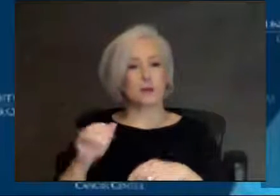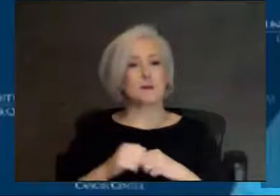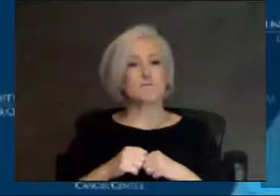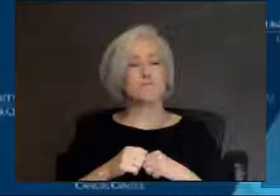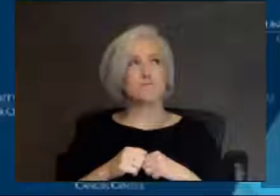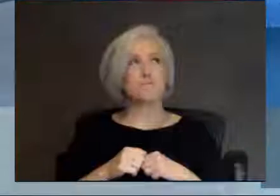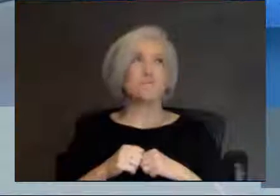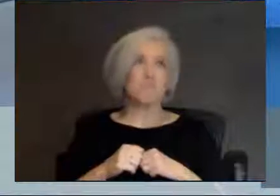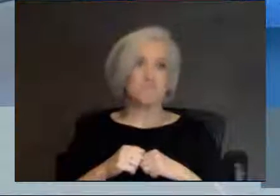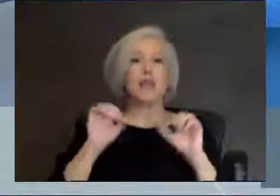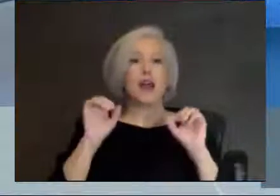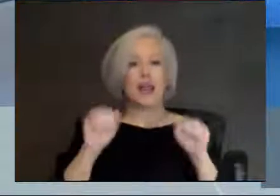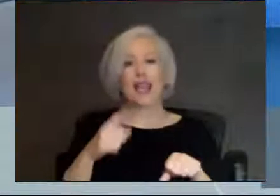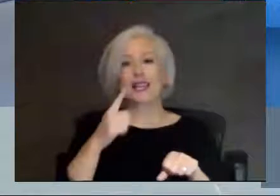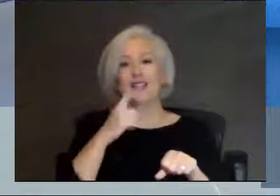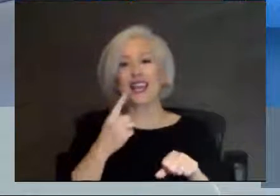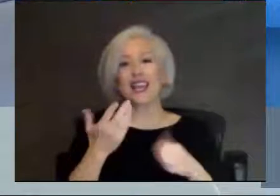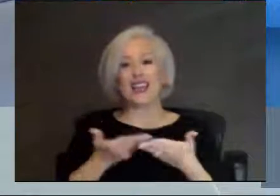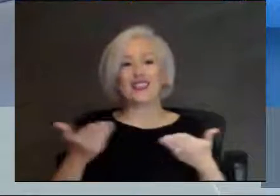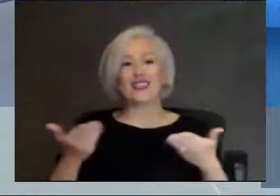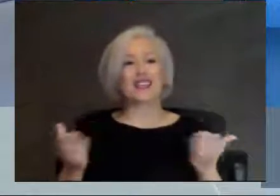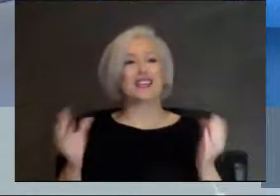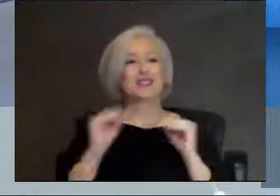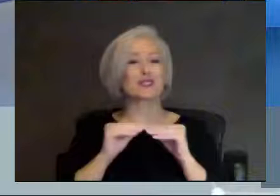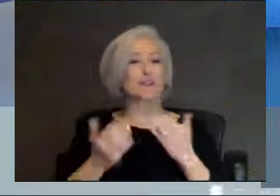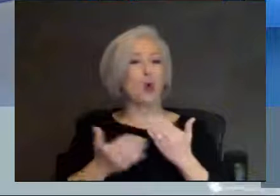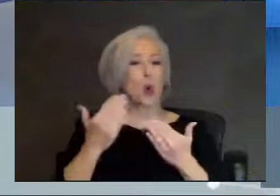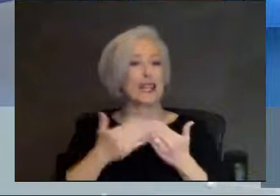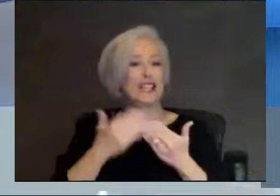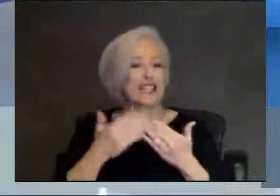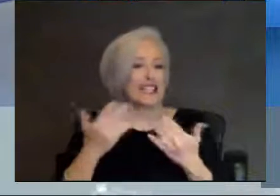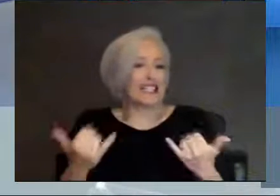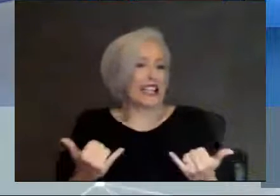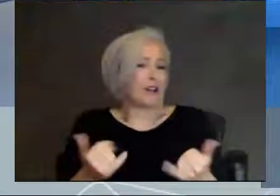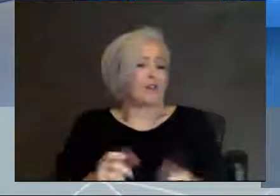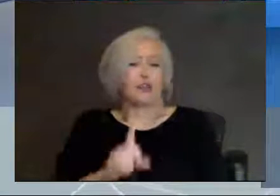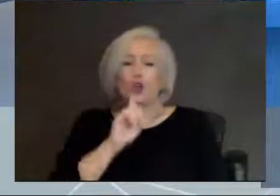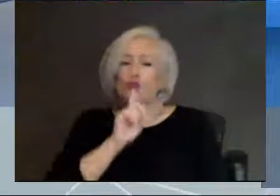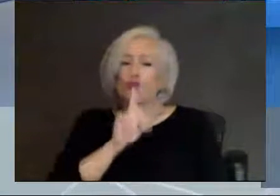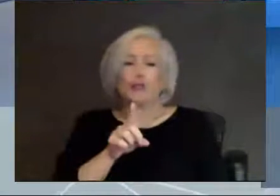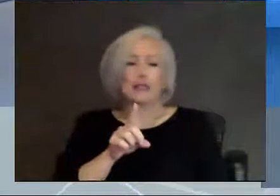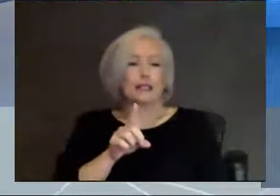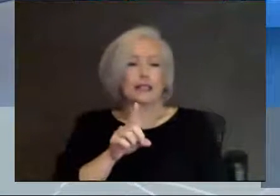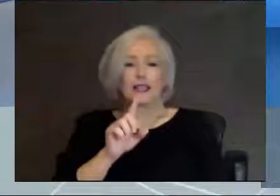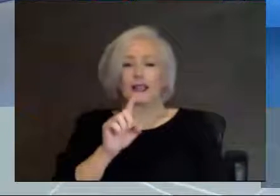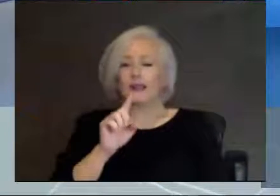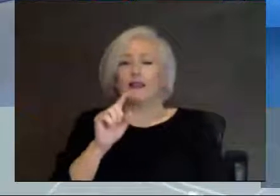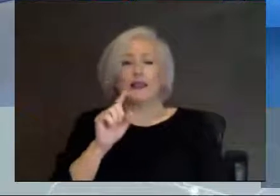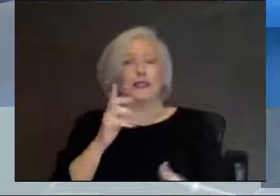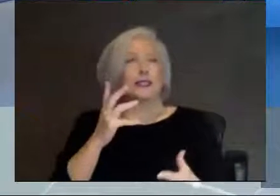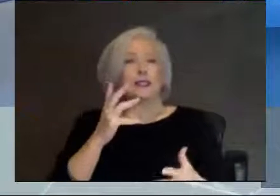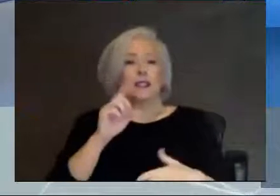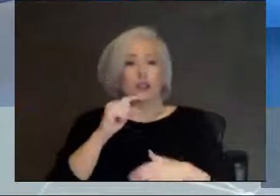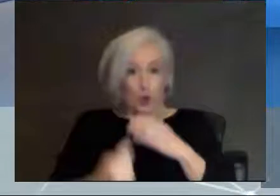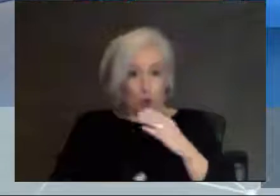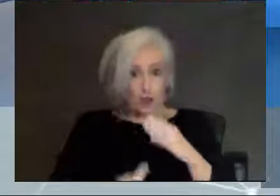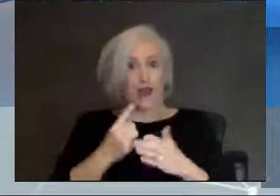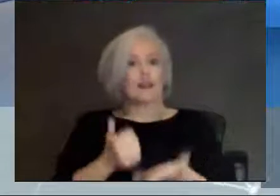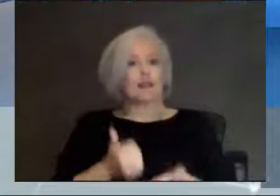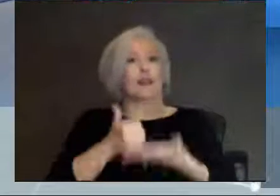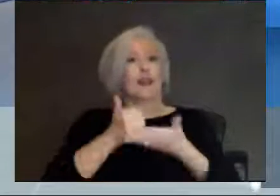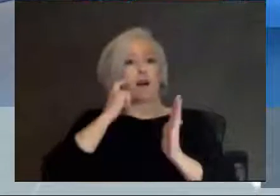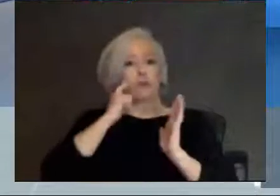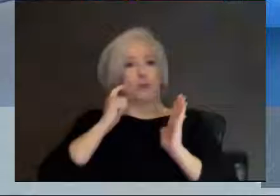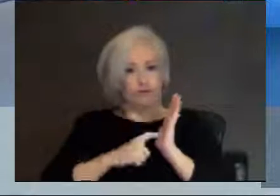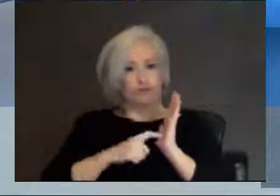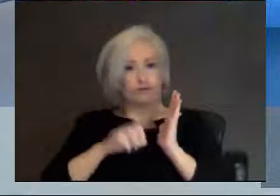things are easier now. The colonoscopies not only help you detect cancer, but